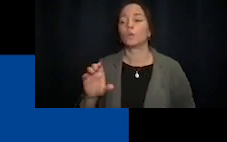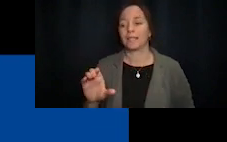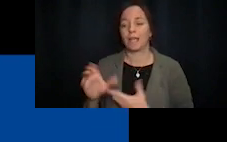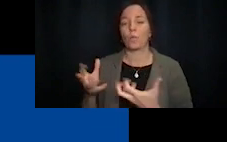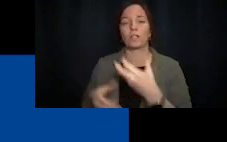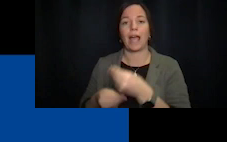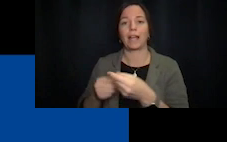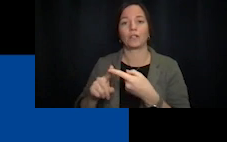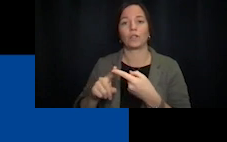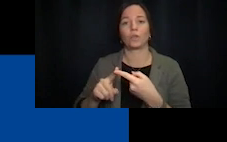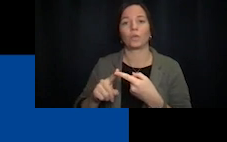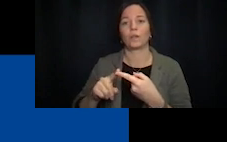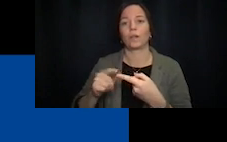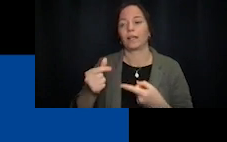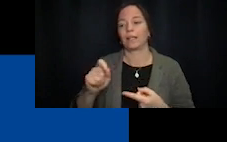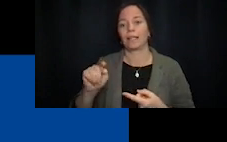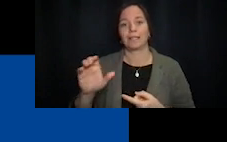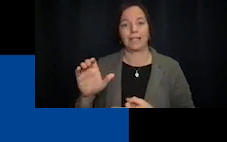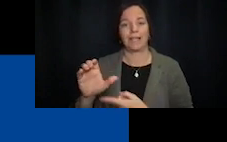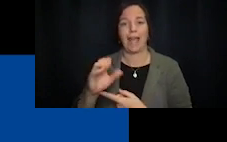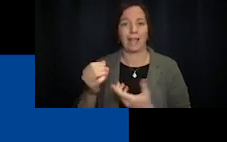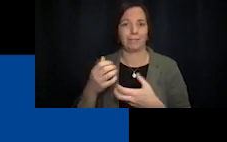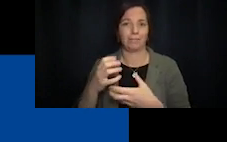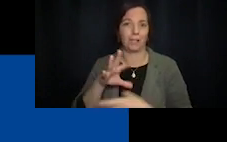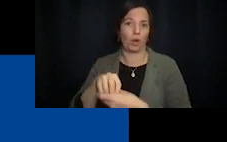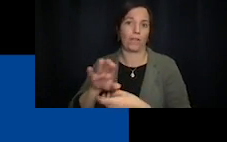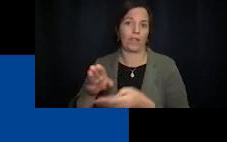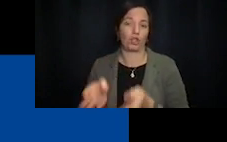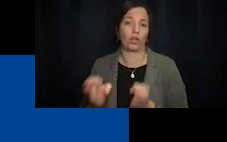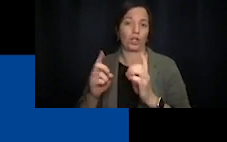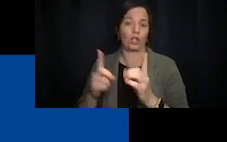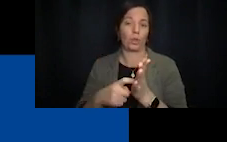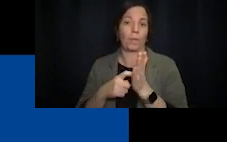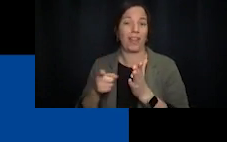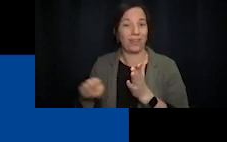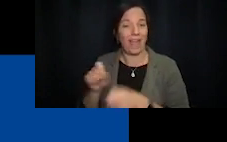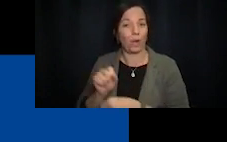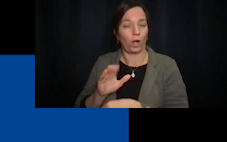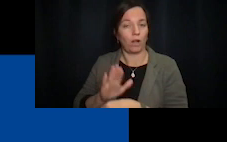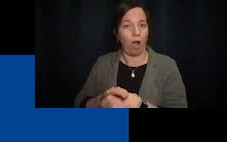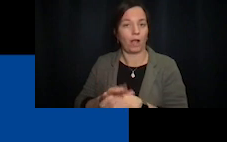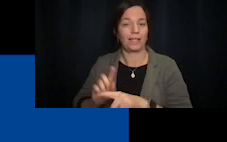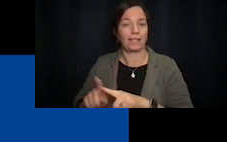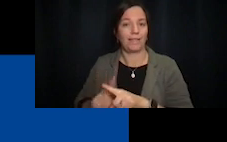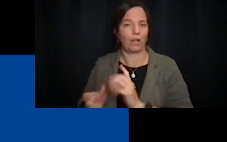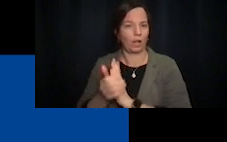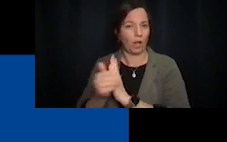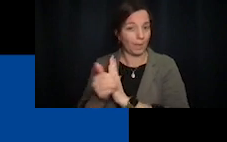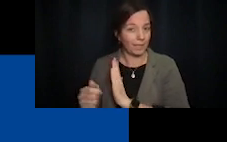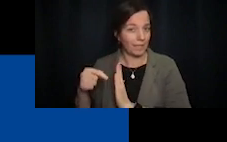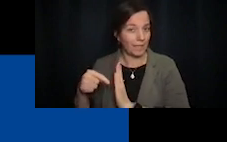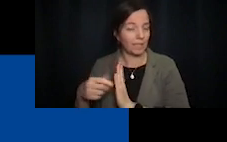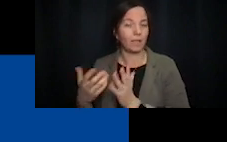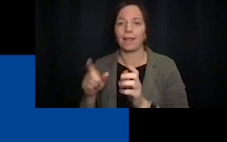to IGETSE and making it part of their general education requirements, they worked on competencies. Of course, you know, they couldn't just